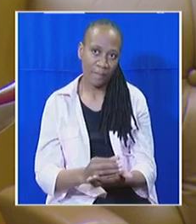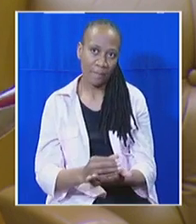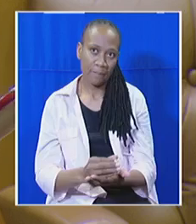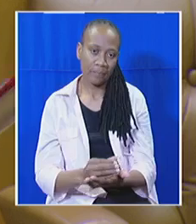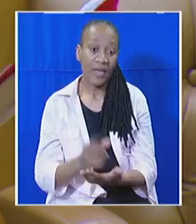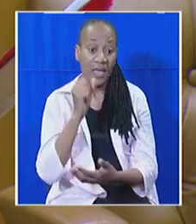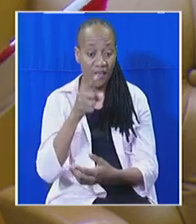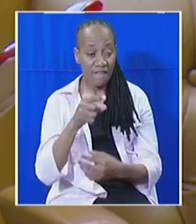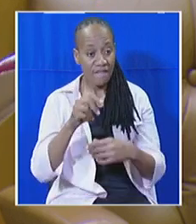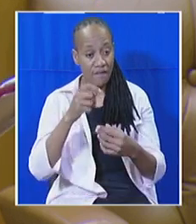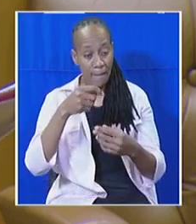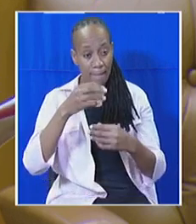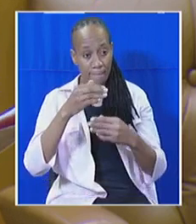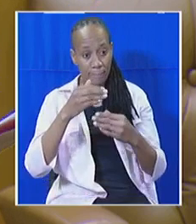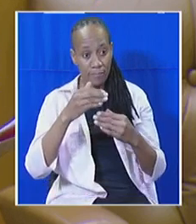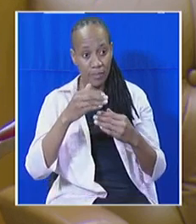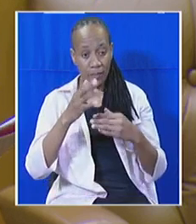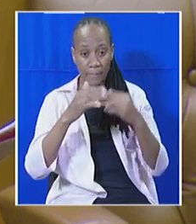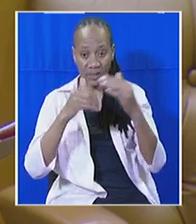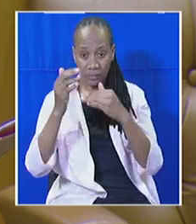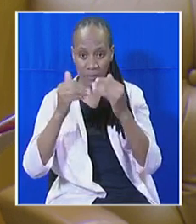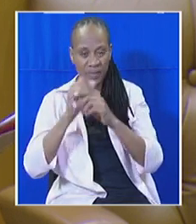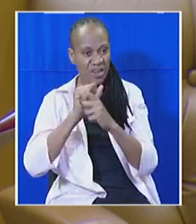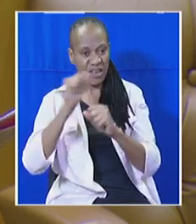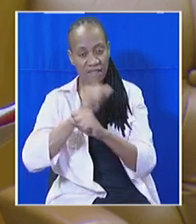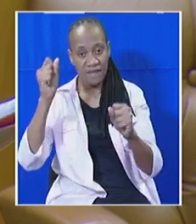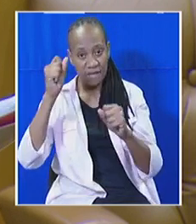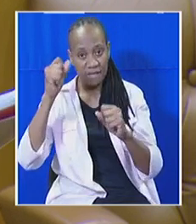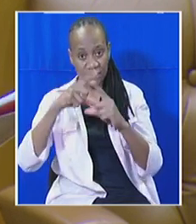taken against building contractors involved in housing projects.